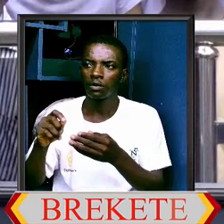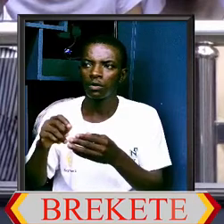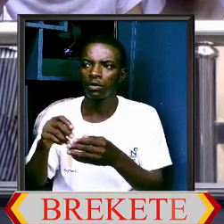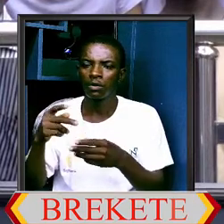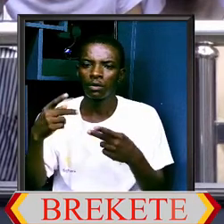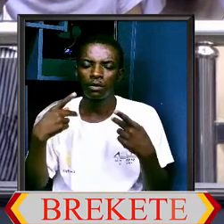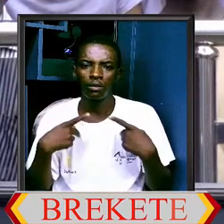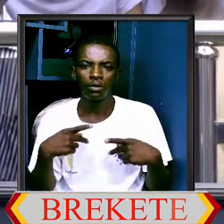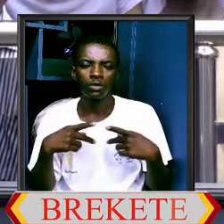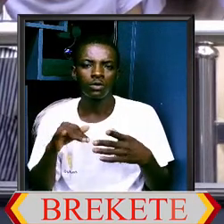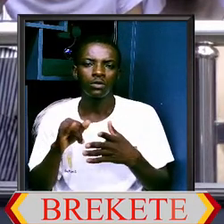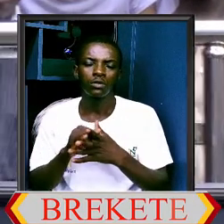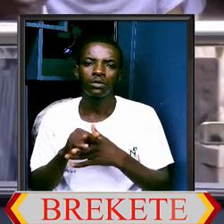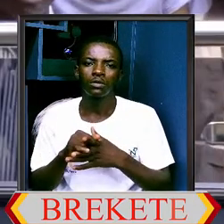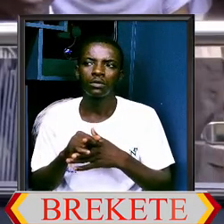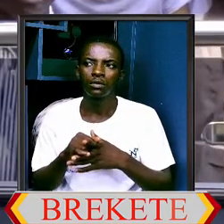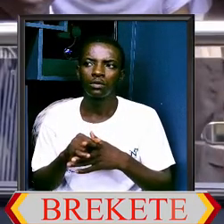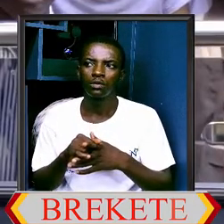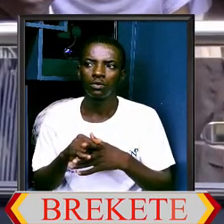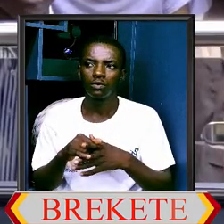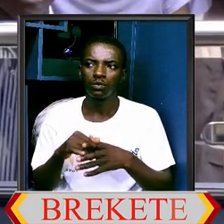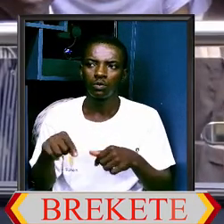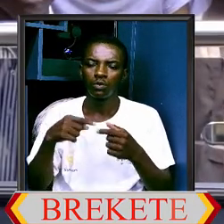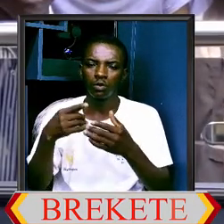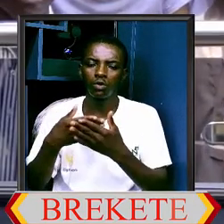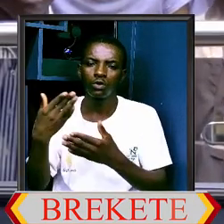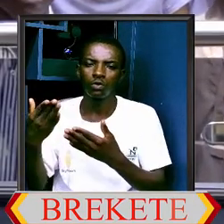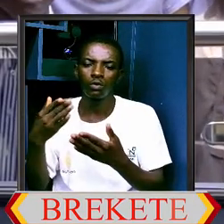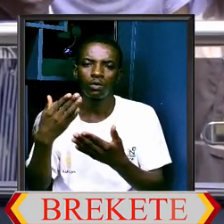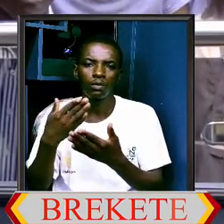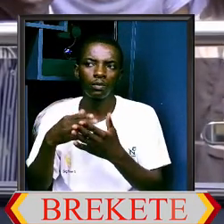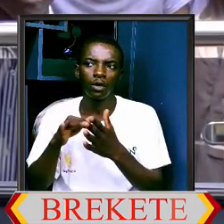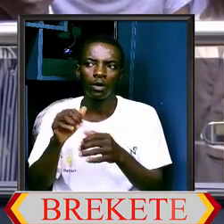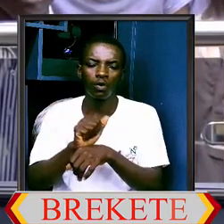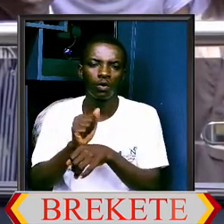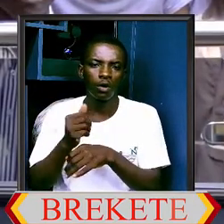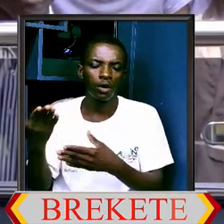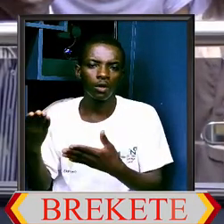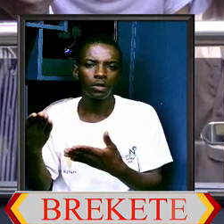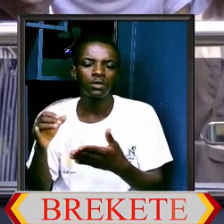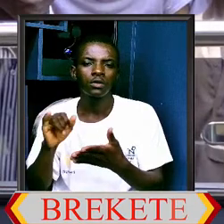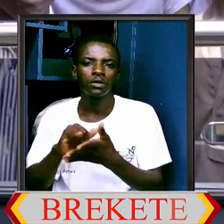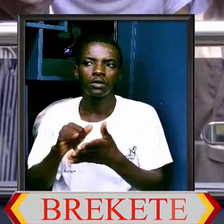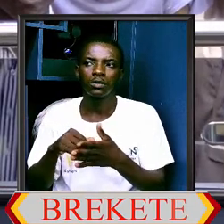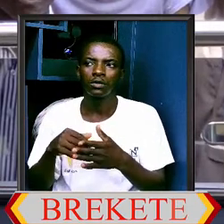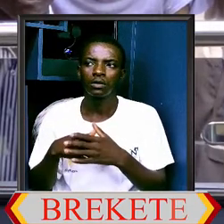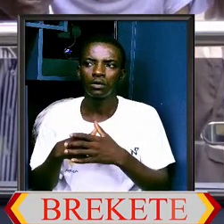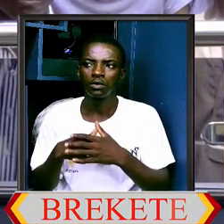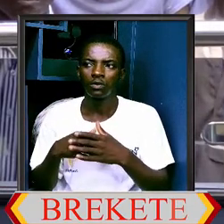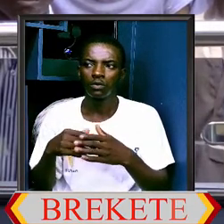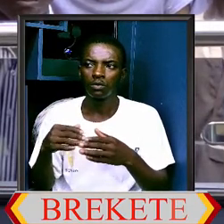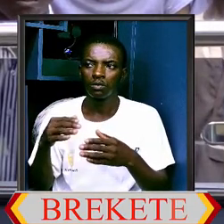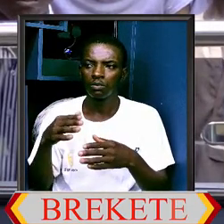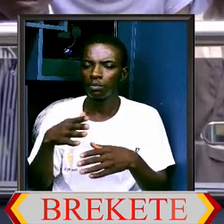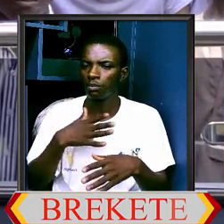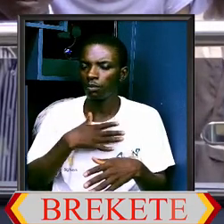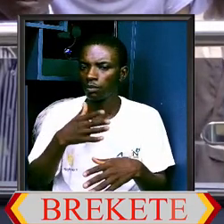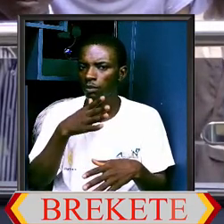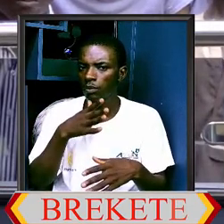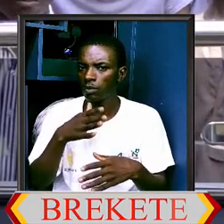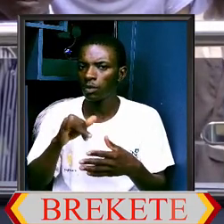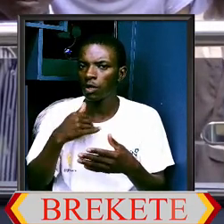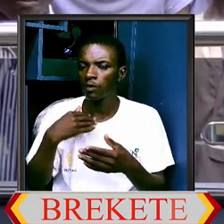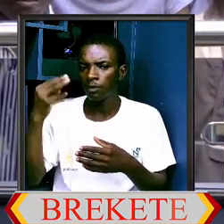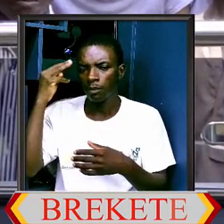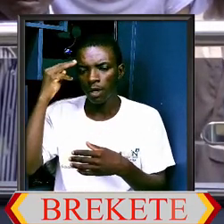a prostitution. I said no. I went to buy my walking since I'm doing nails under umbrella. My mother is